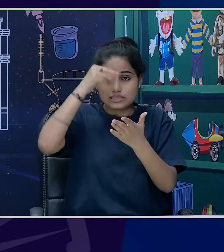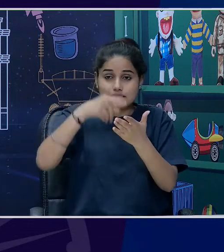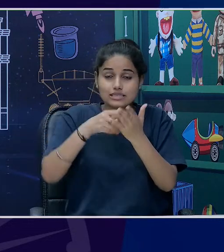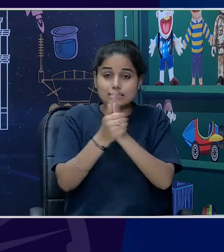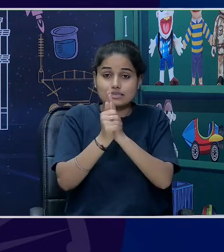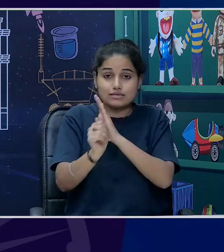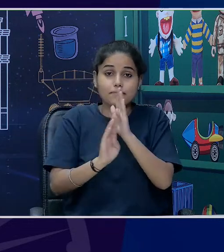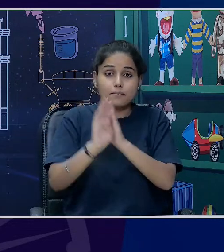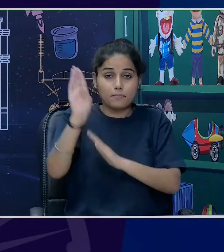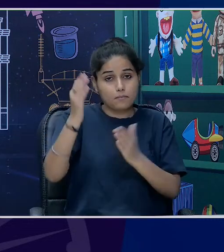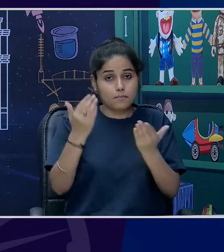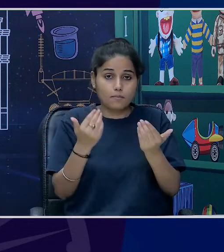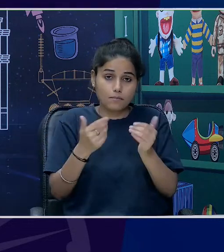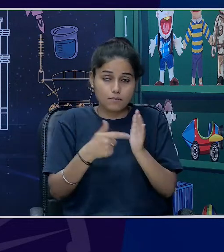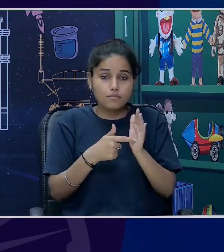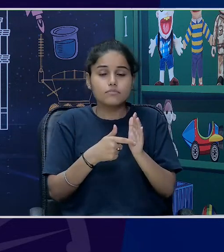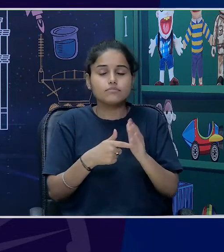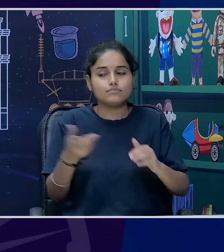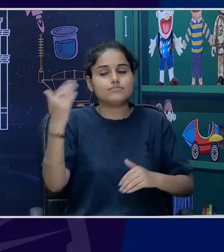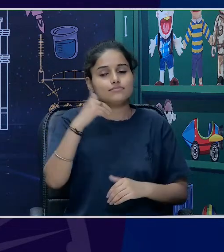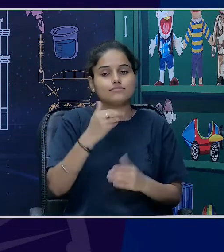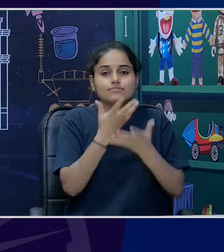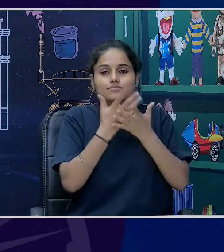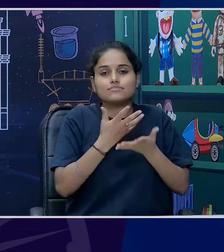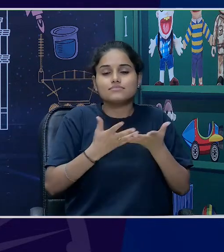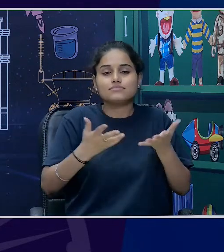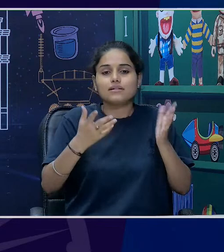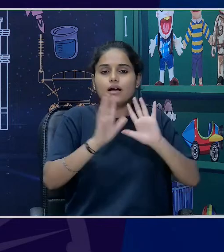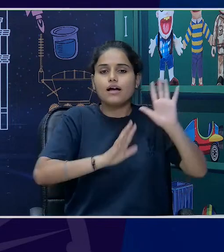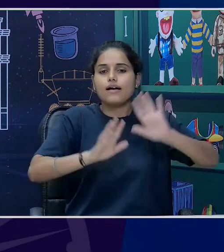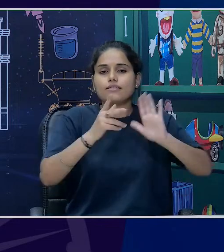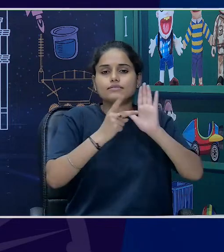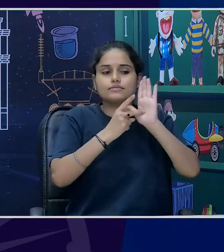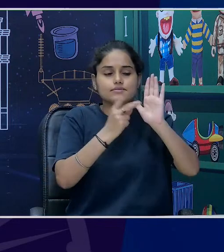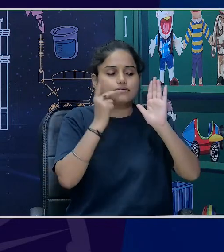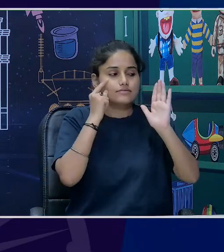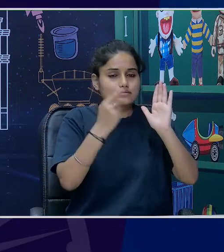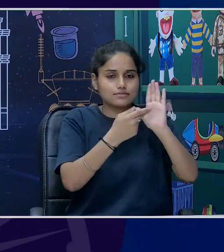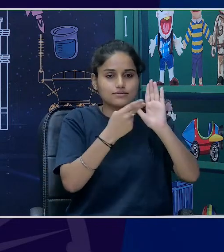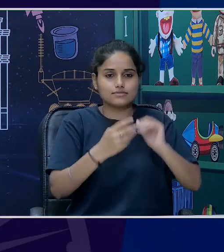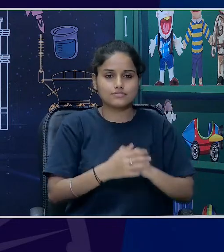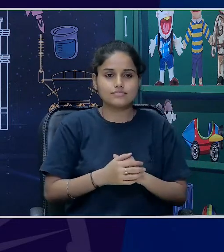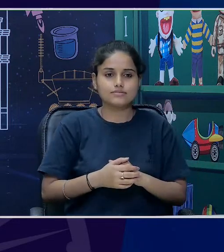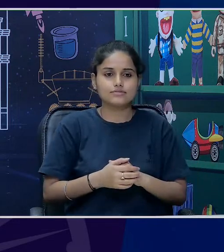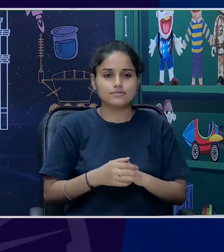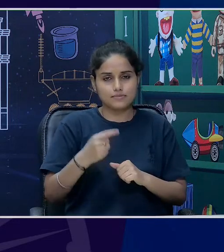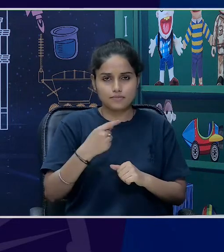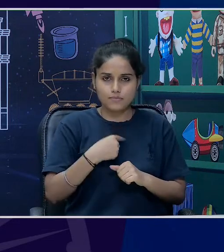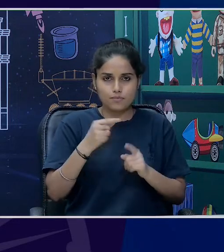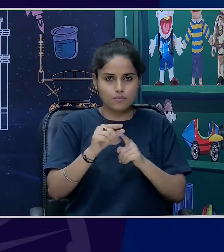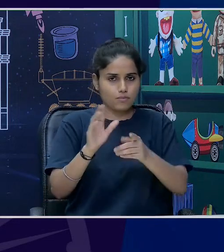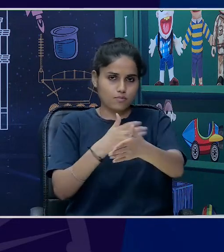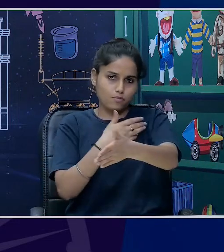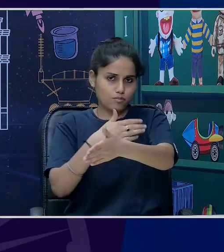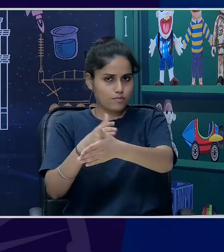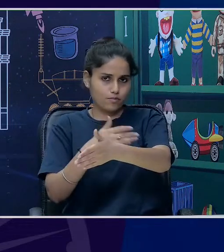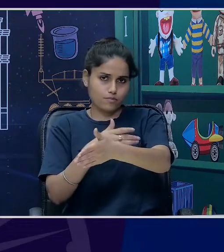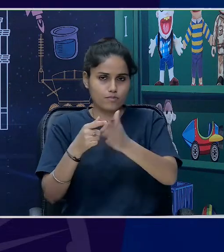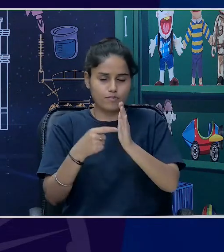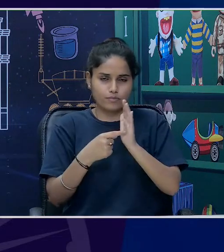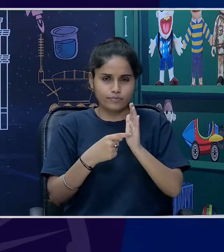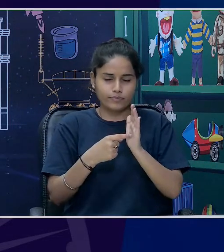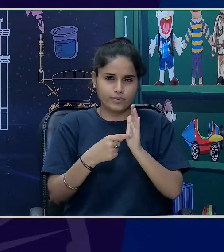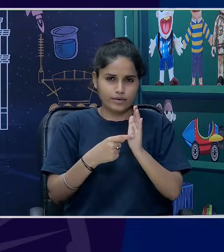Ms. Supratika. So now let's begin the activity. So the activity is like, I'll recite the poem and I'll